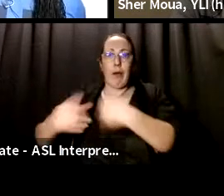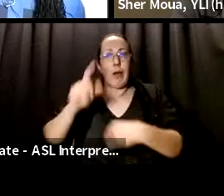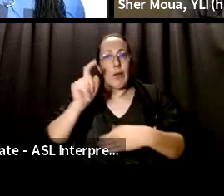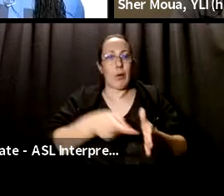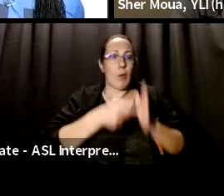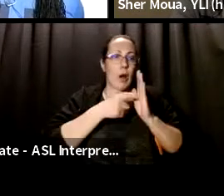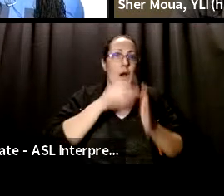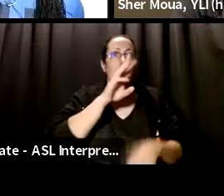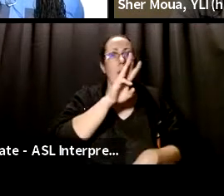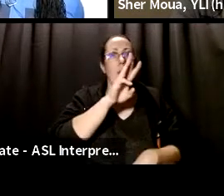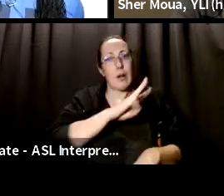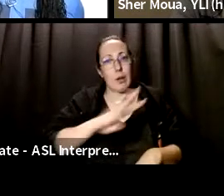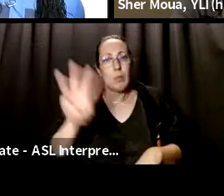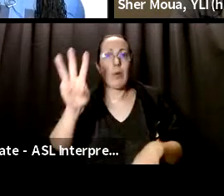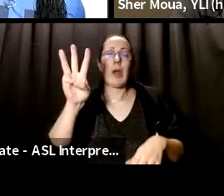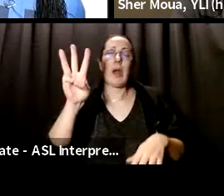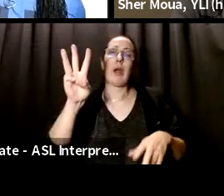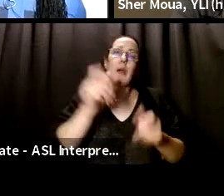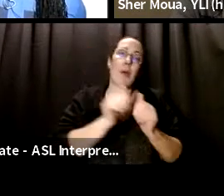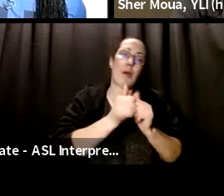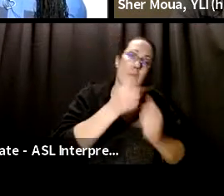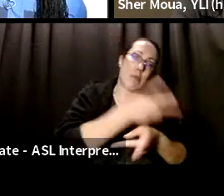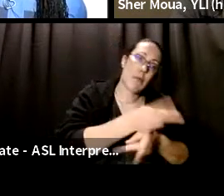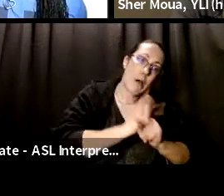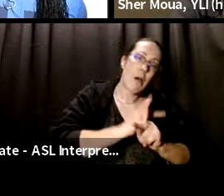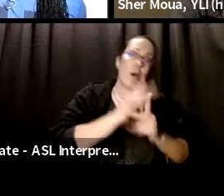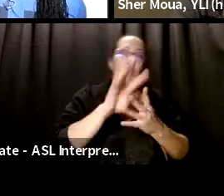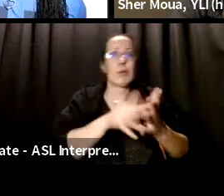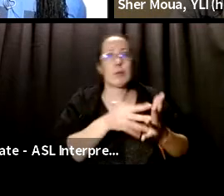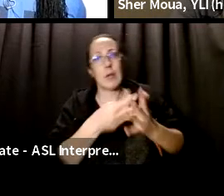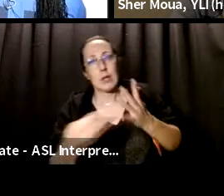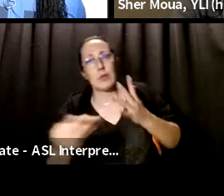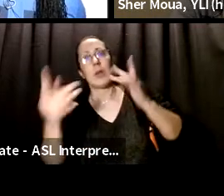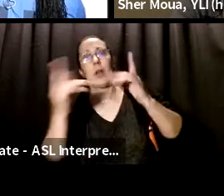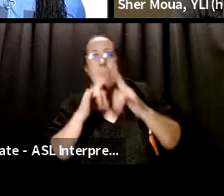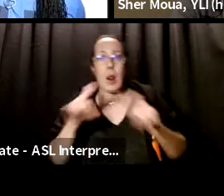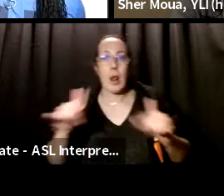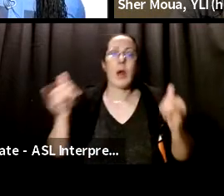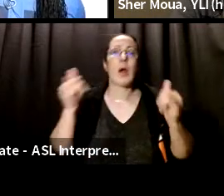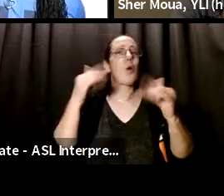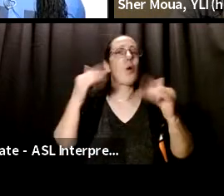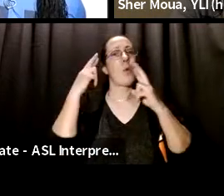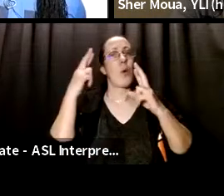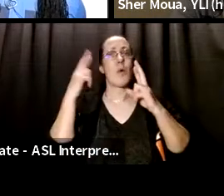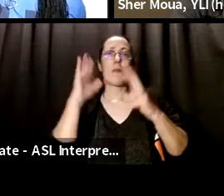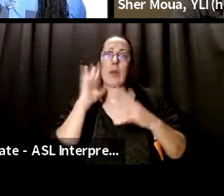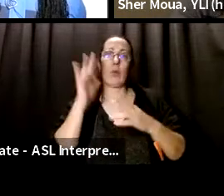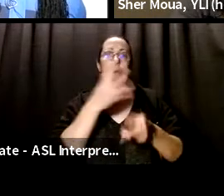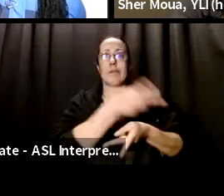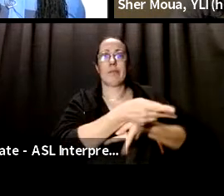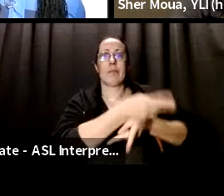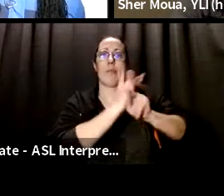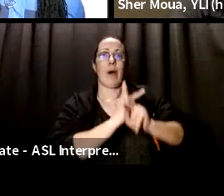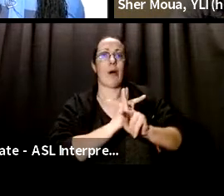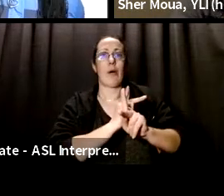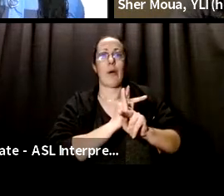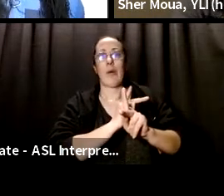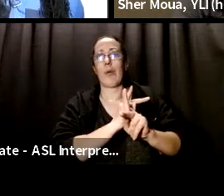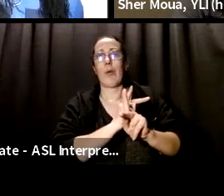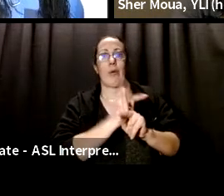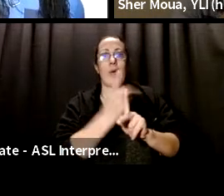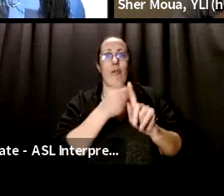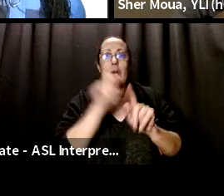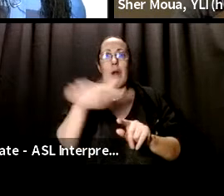together. Hopefully we're going to adopt something that some other big city like Buffalo has